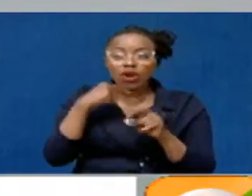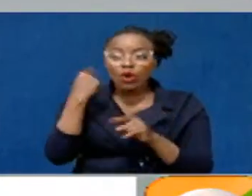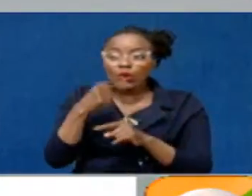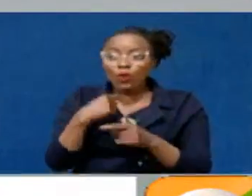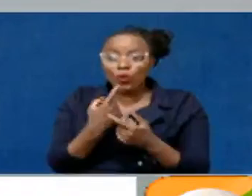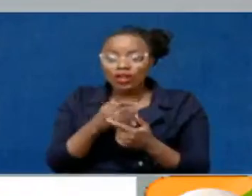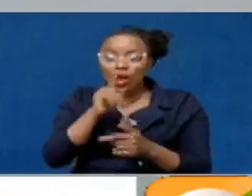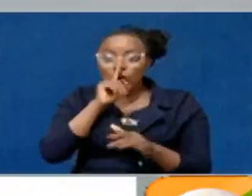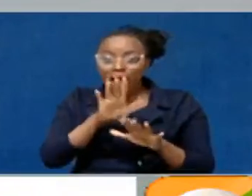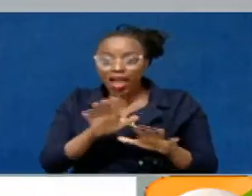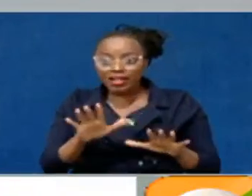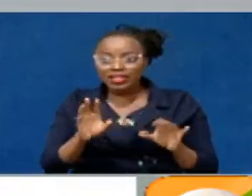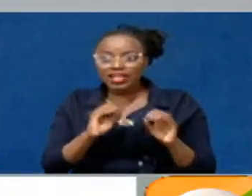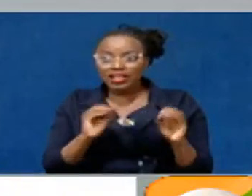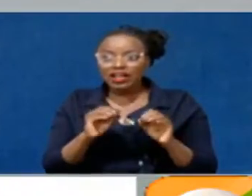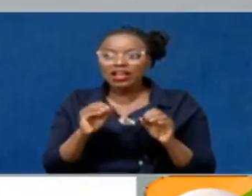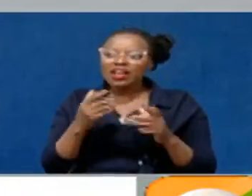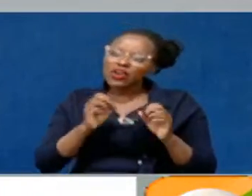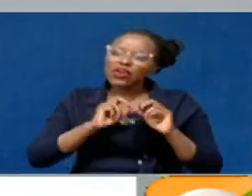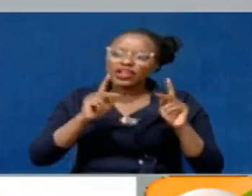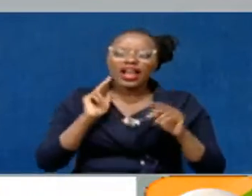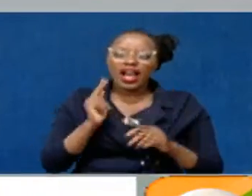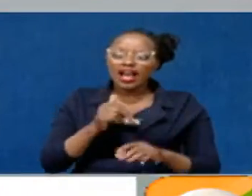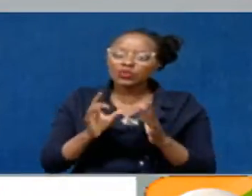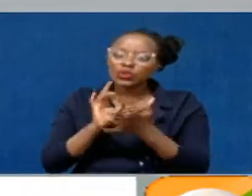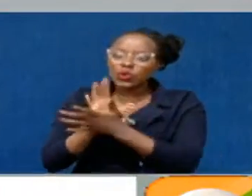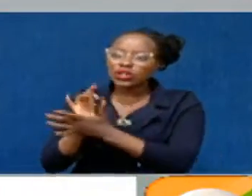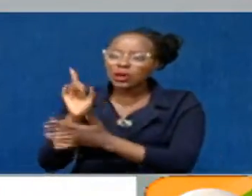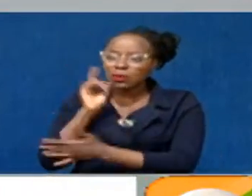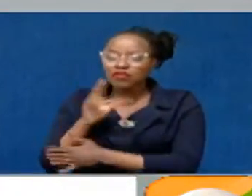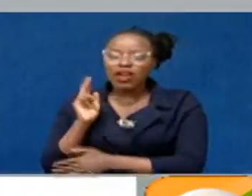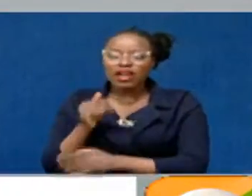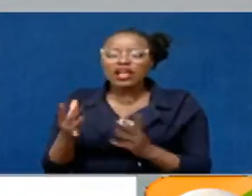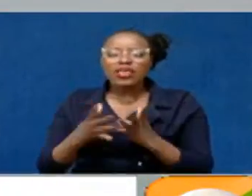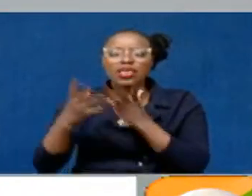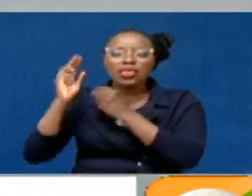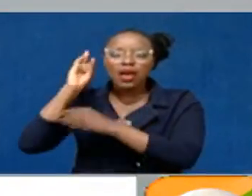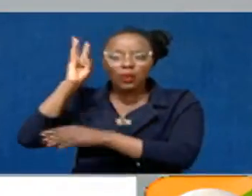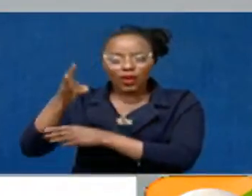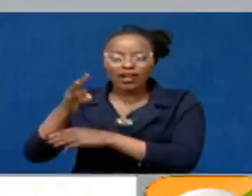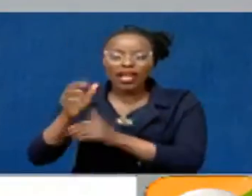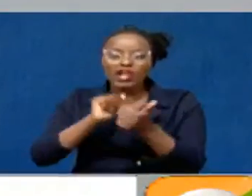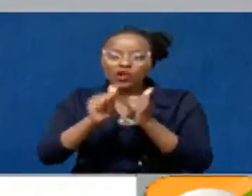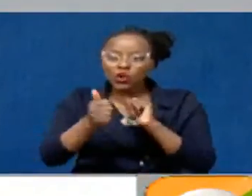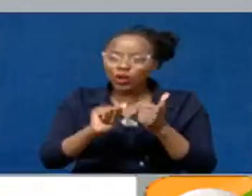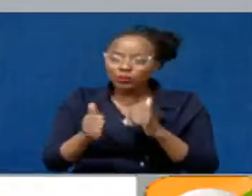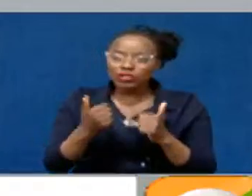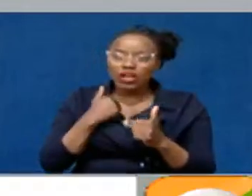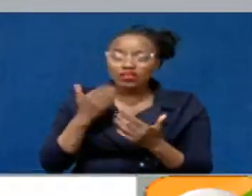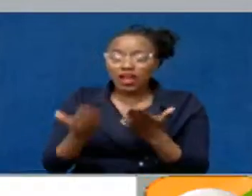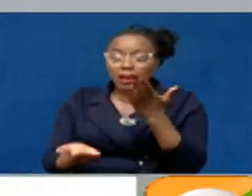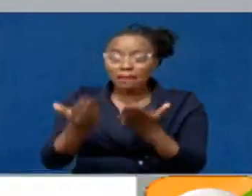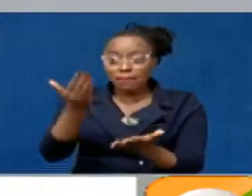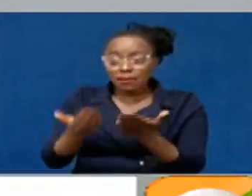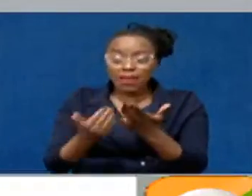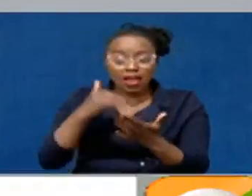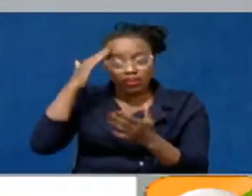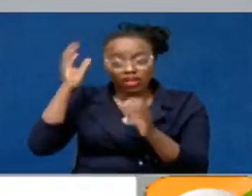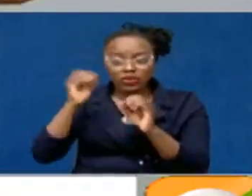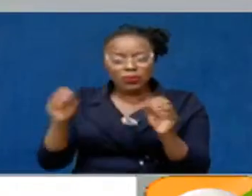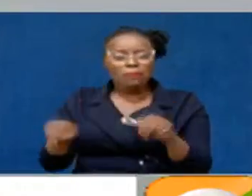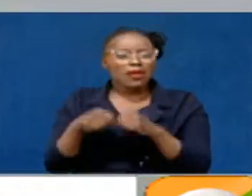away silently, that it will just be, okay, tumetolewa kwa chama na imeishia hapo, waondoke, there'll be a confrontation, probably messy, noisy, I don't